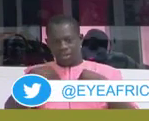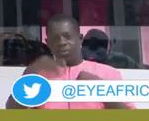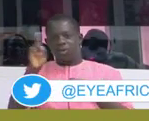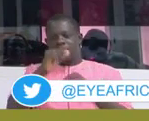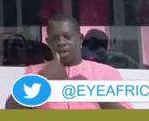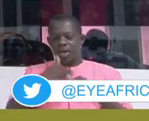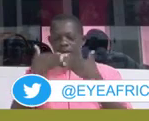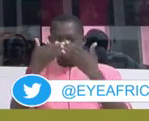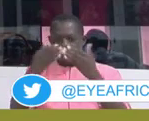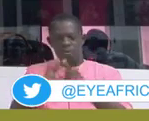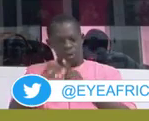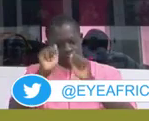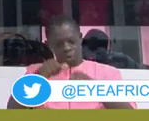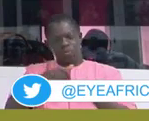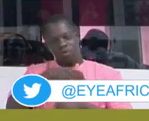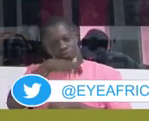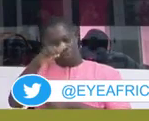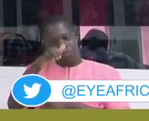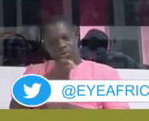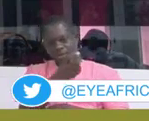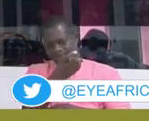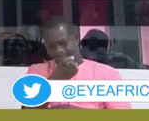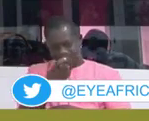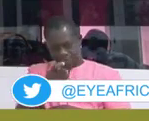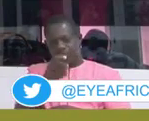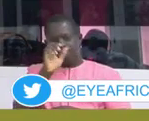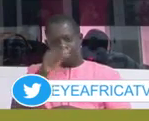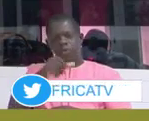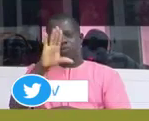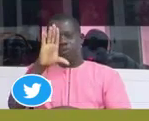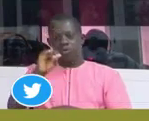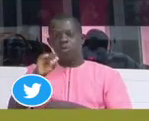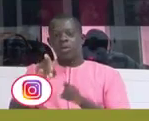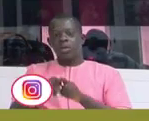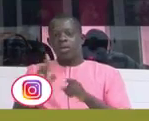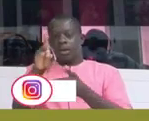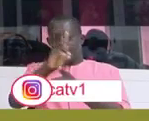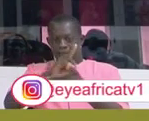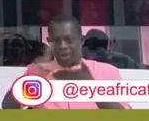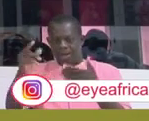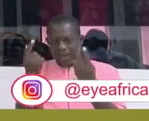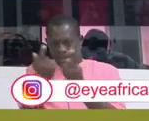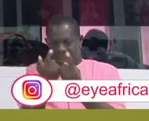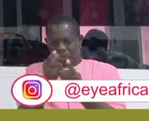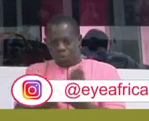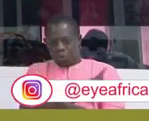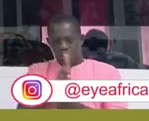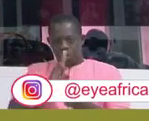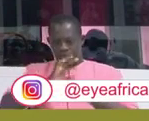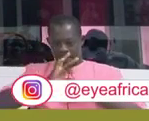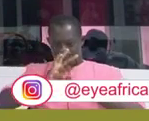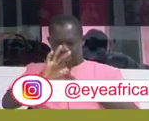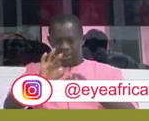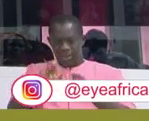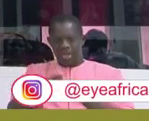which is that they have now accepted what I told them that we were going to cheat. That is the part we interested